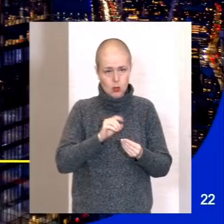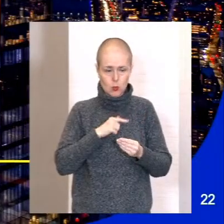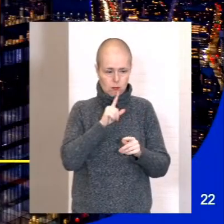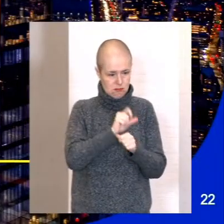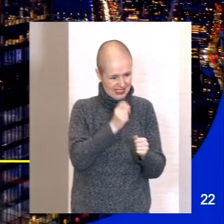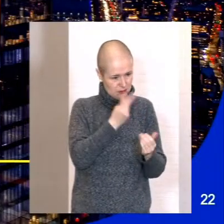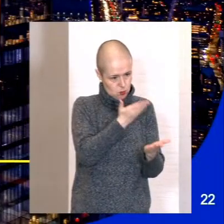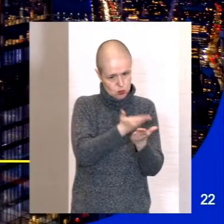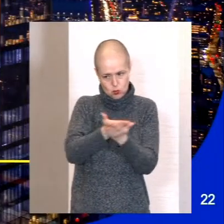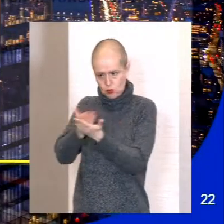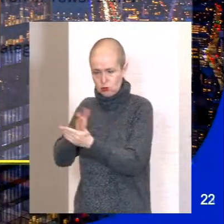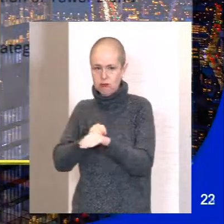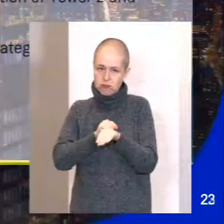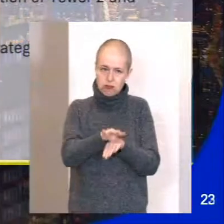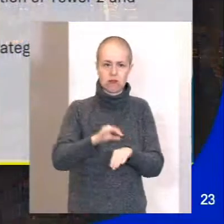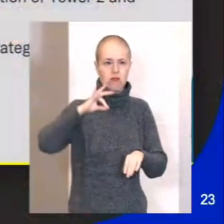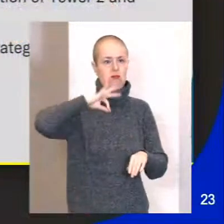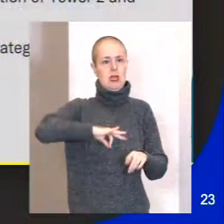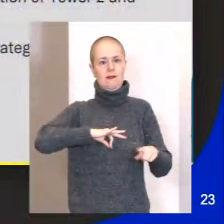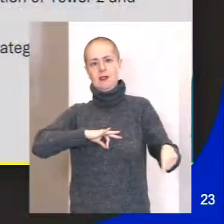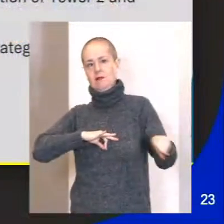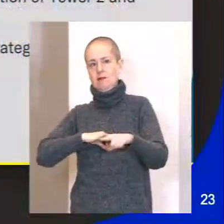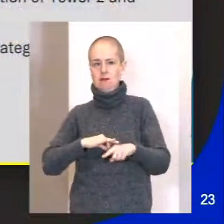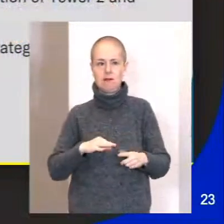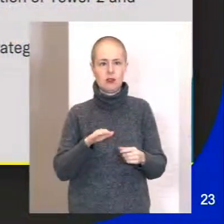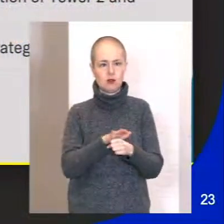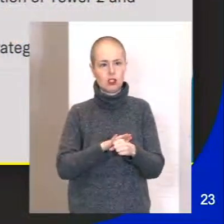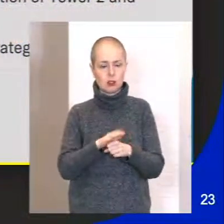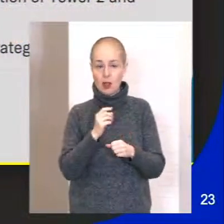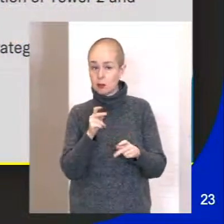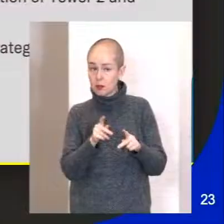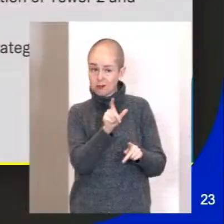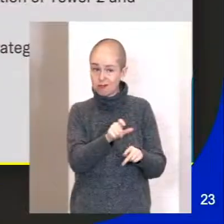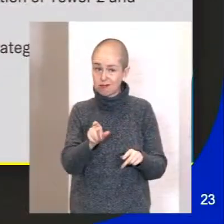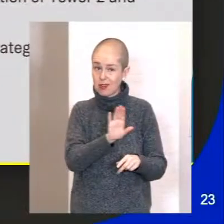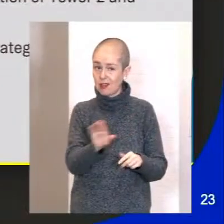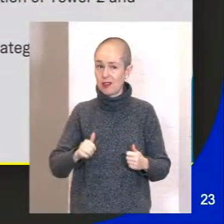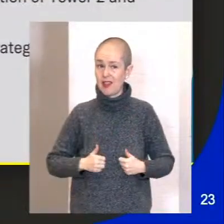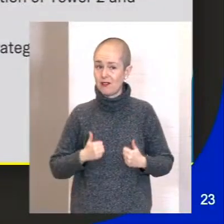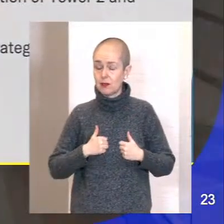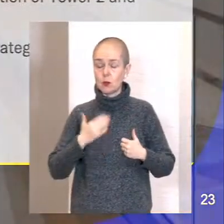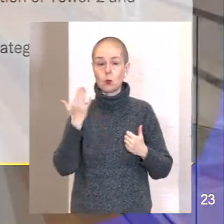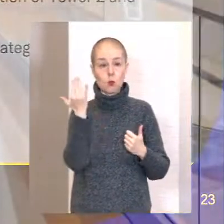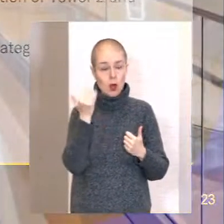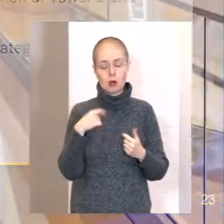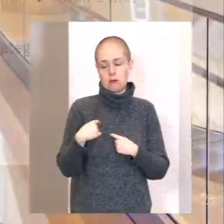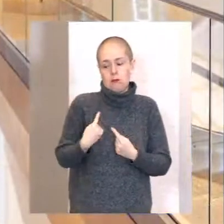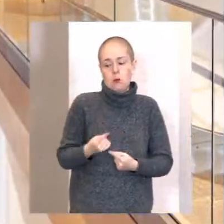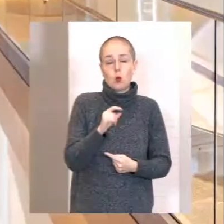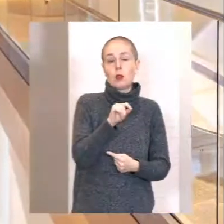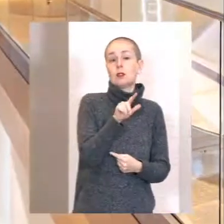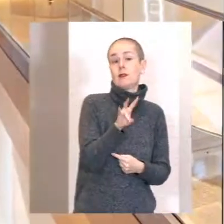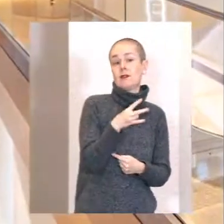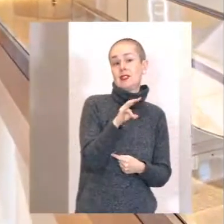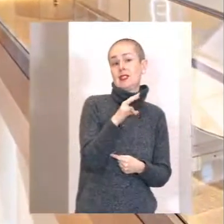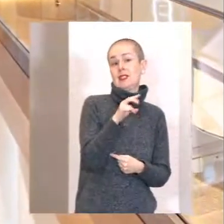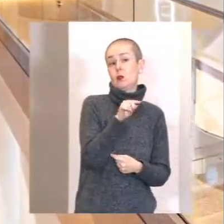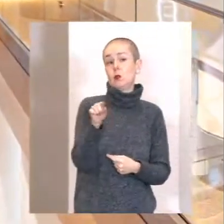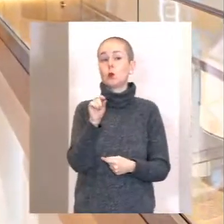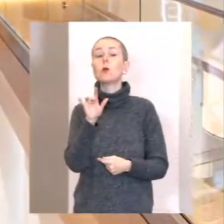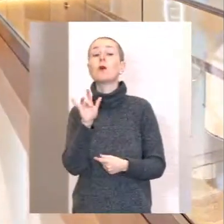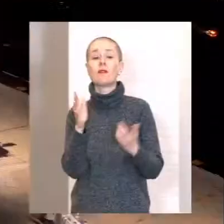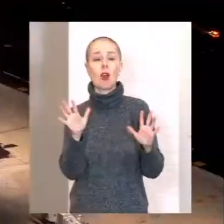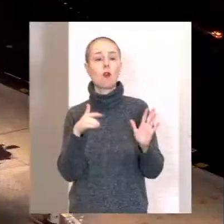and residents' lives better. We have proven, through the completion of the 2017 to 2025